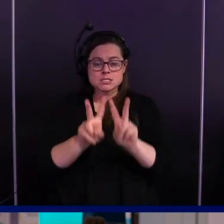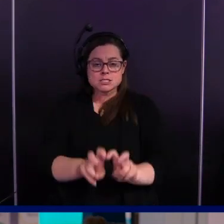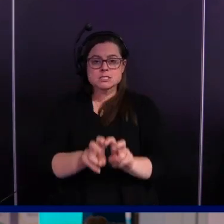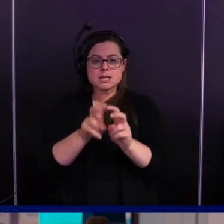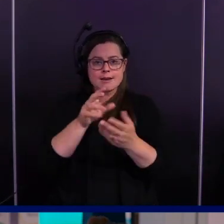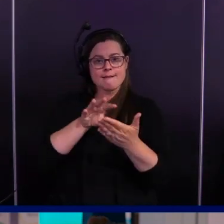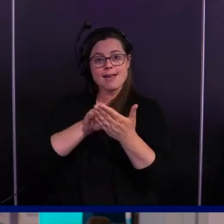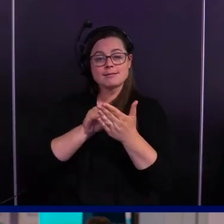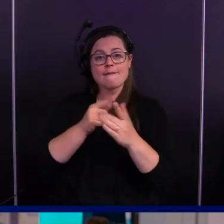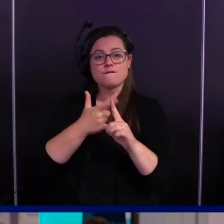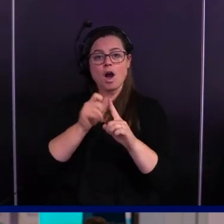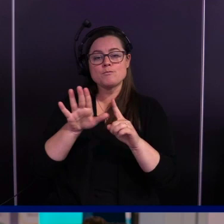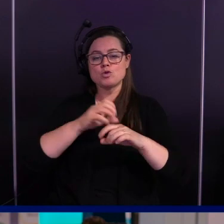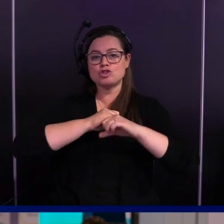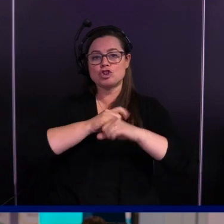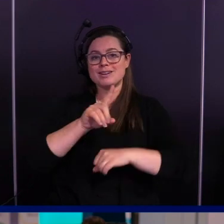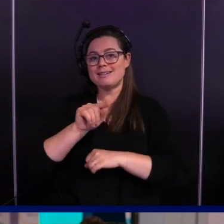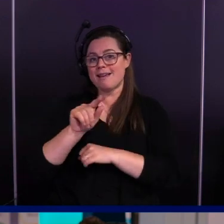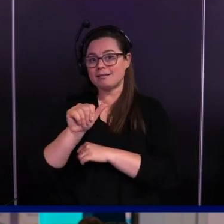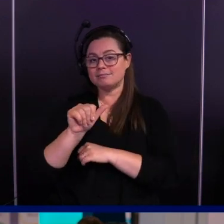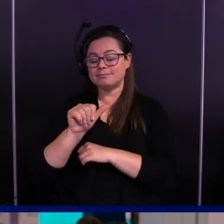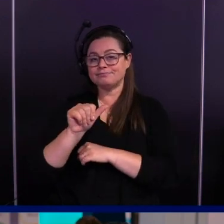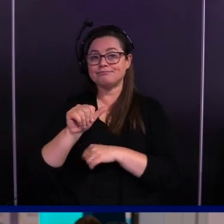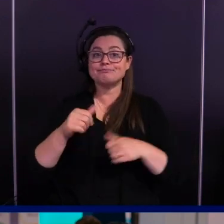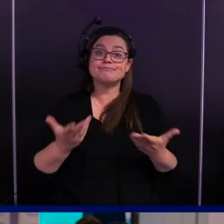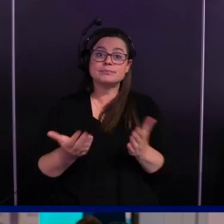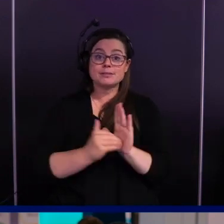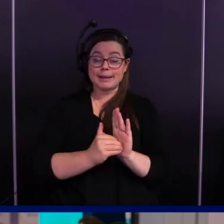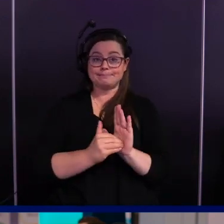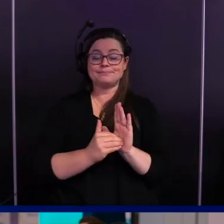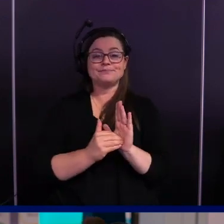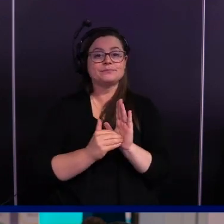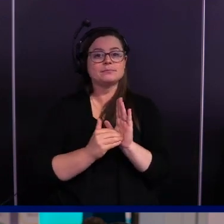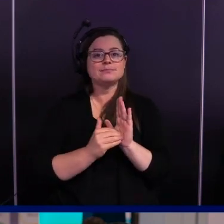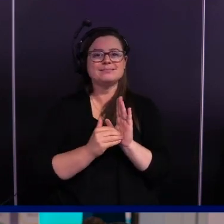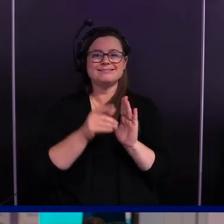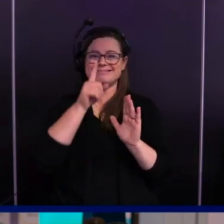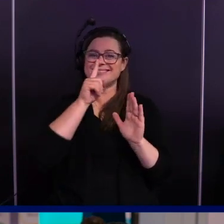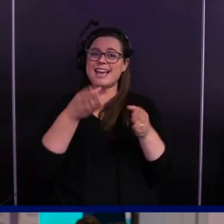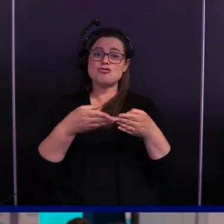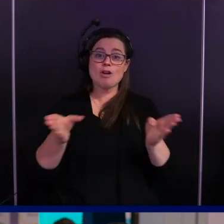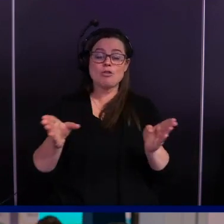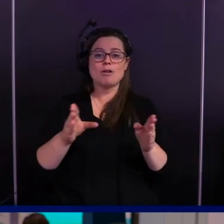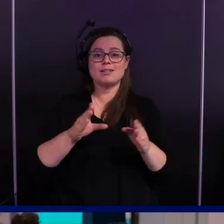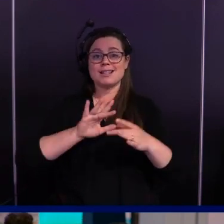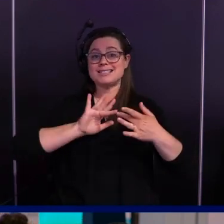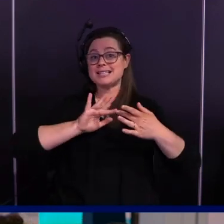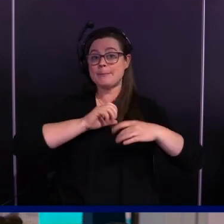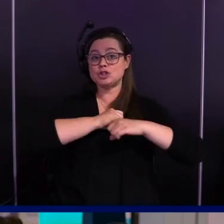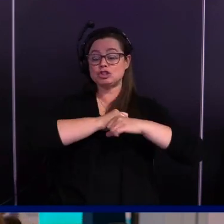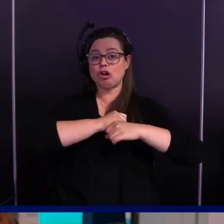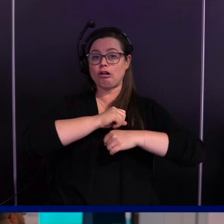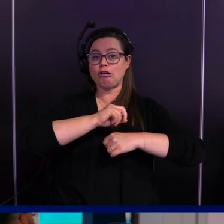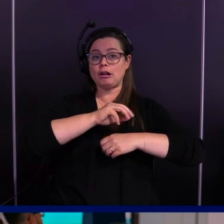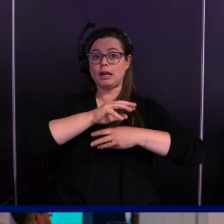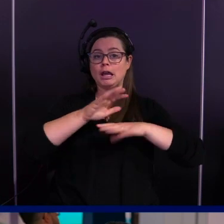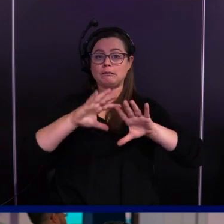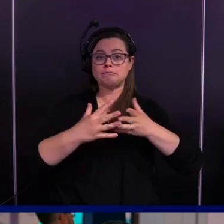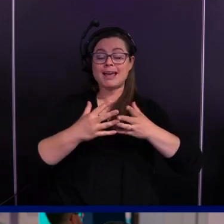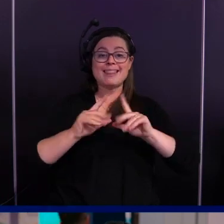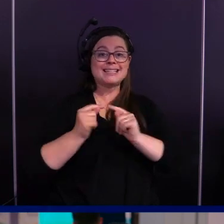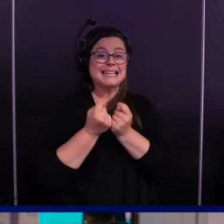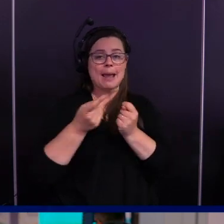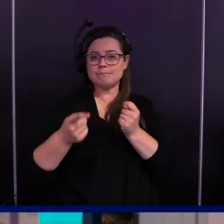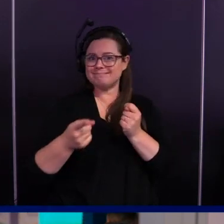of your security data. So again, generally within the cybersecurity world, security team doesn't